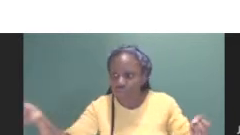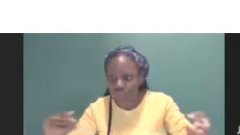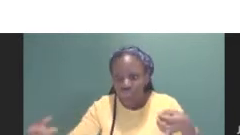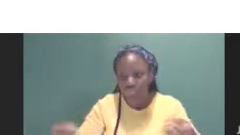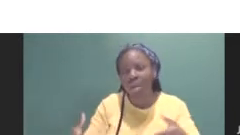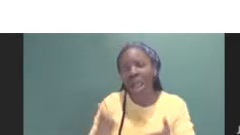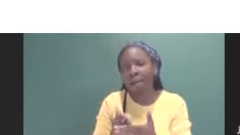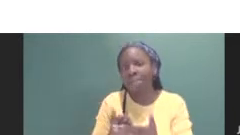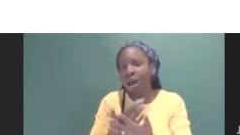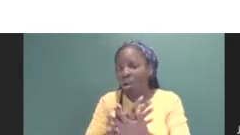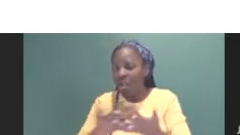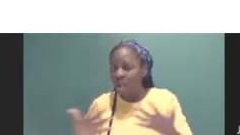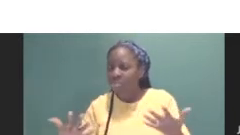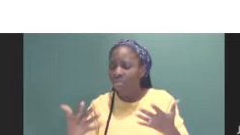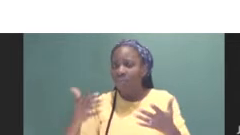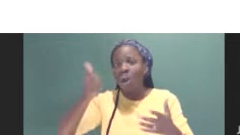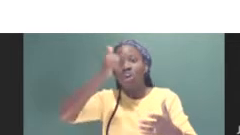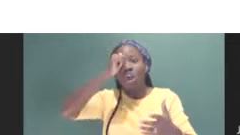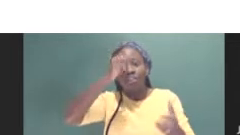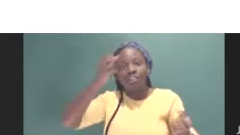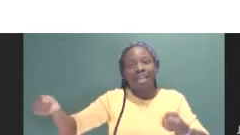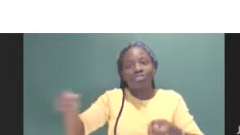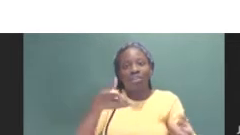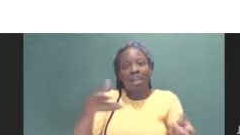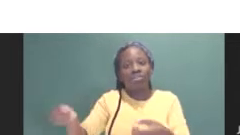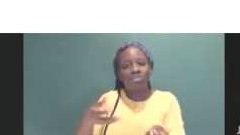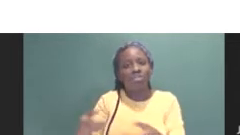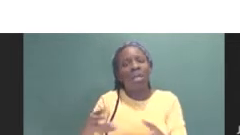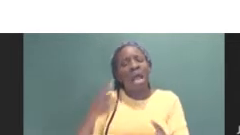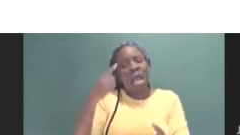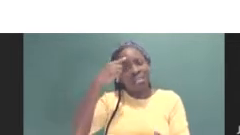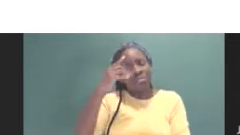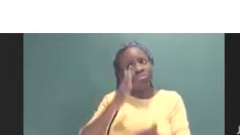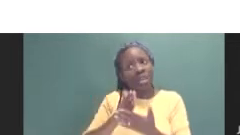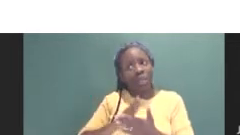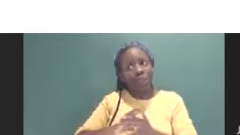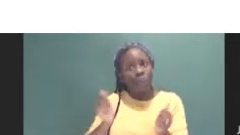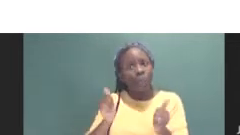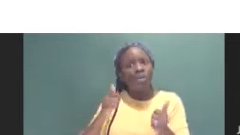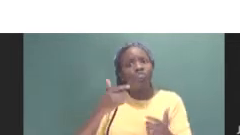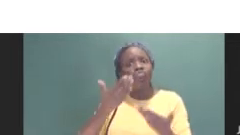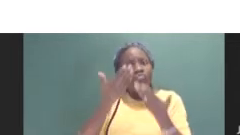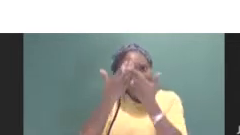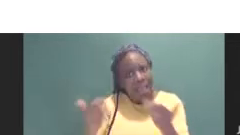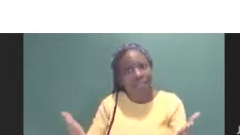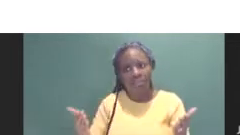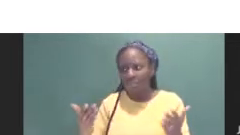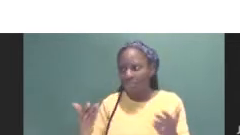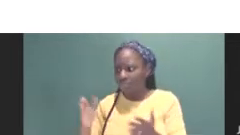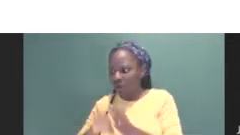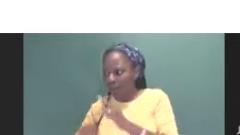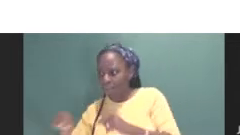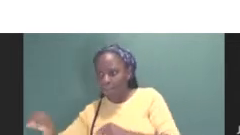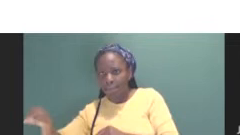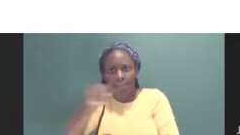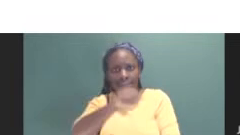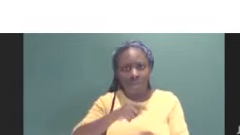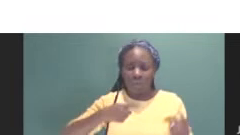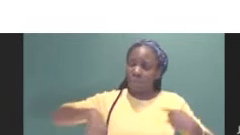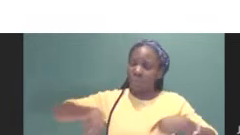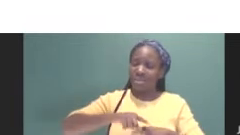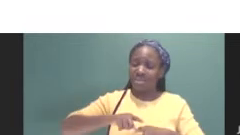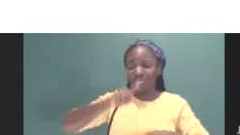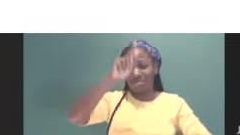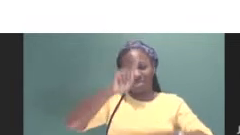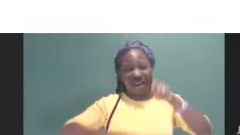encouraged throughout from the beginning. I think there was a lot of respect between the partners, although we were very diverse